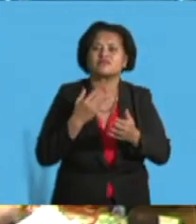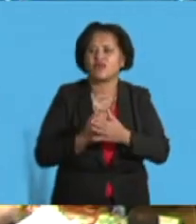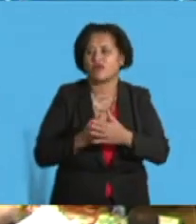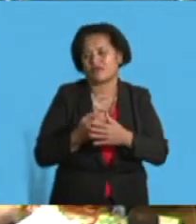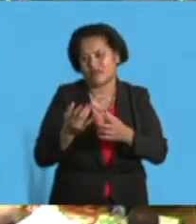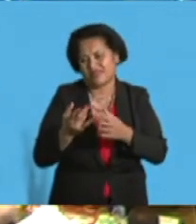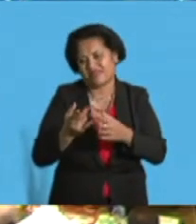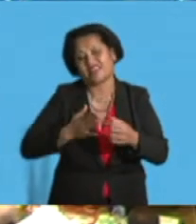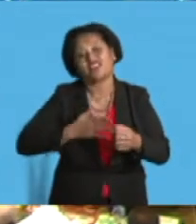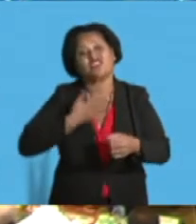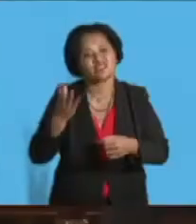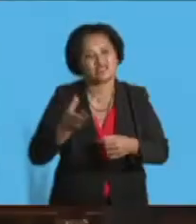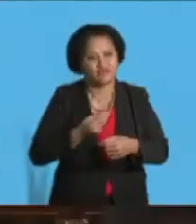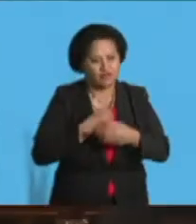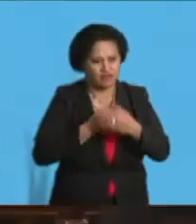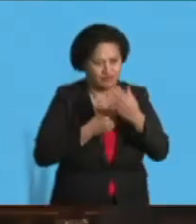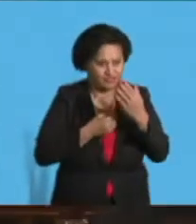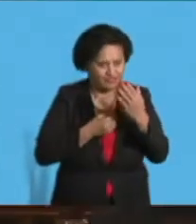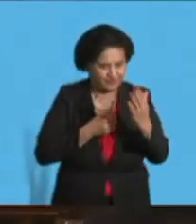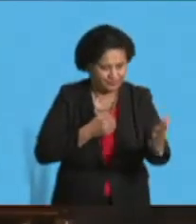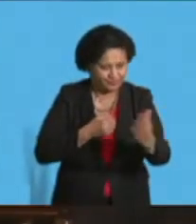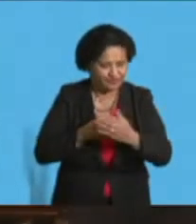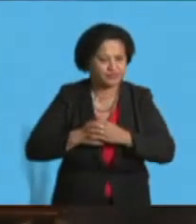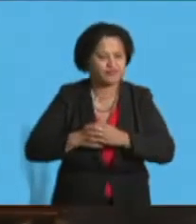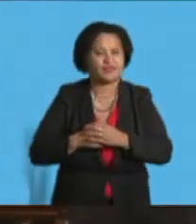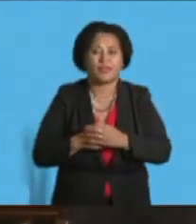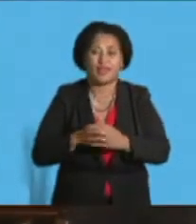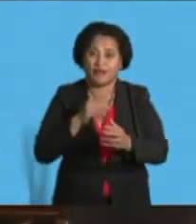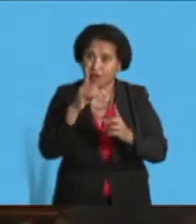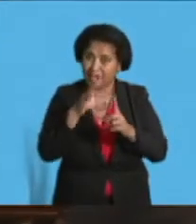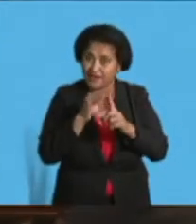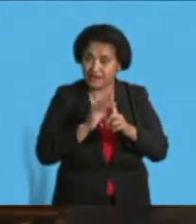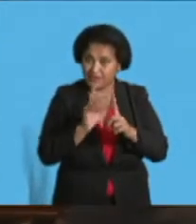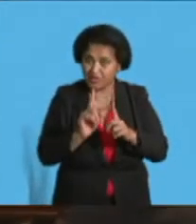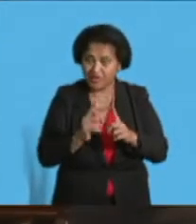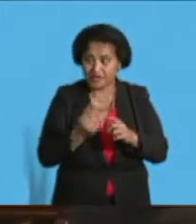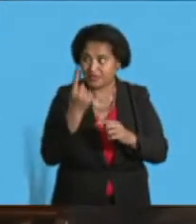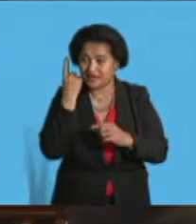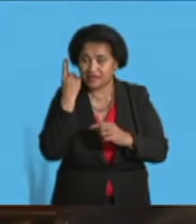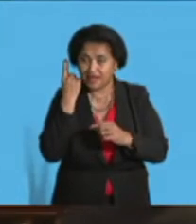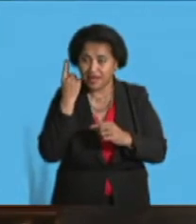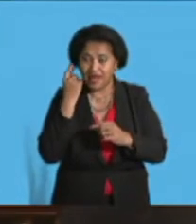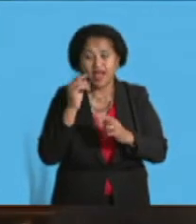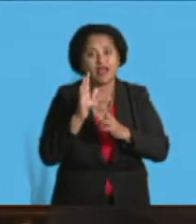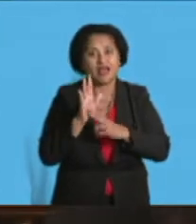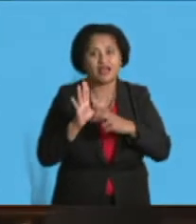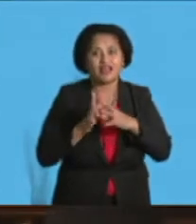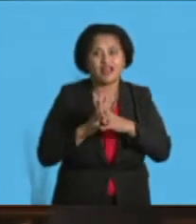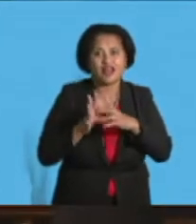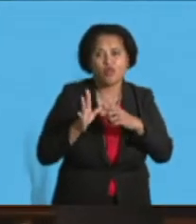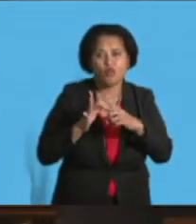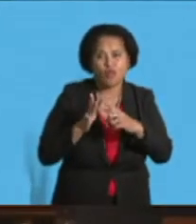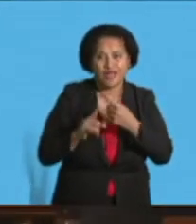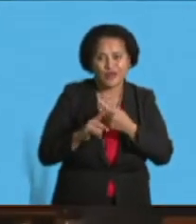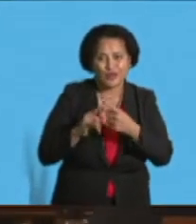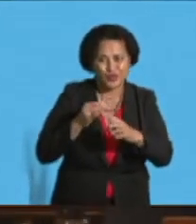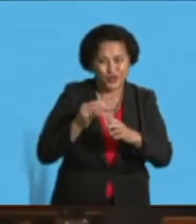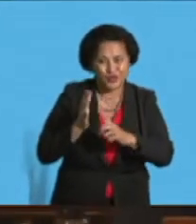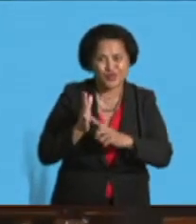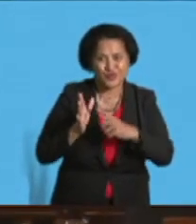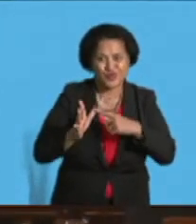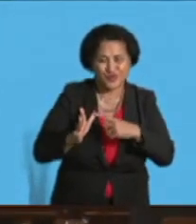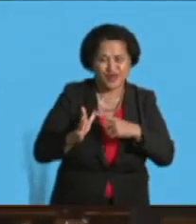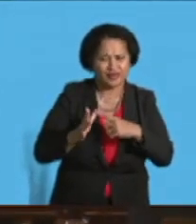members of the opposition, Madam Speaker. Let me just give one example, Madam Speaker. Yesterday, Honourable Nawai Kula tried his best to argue why